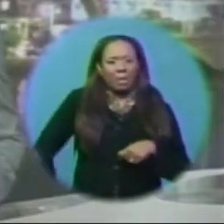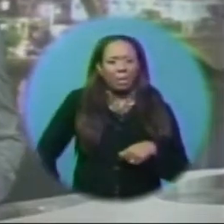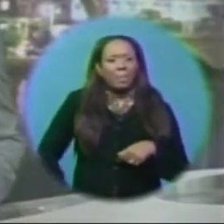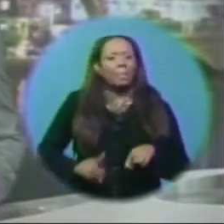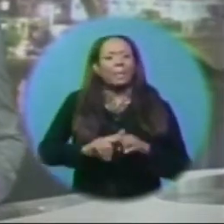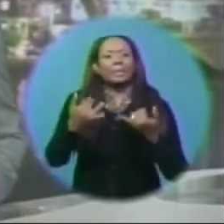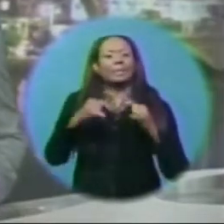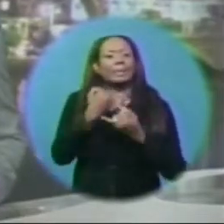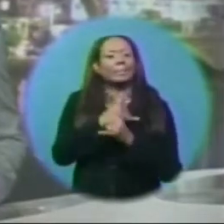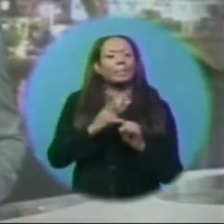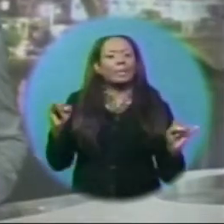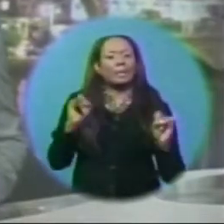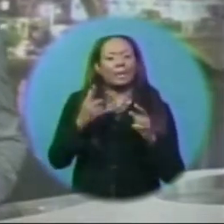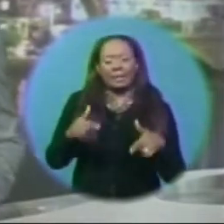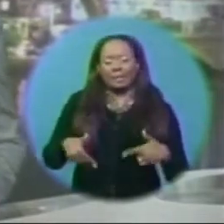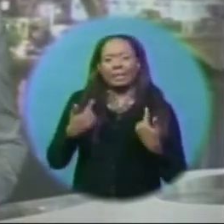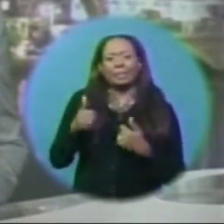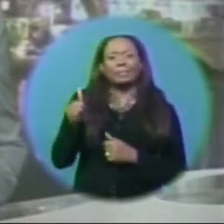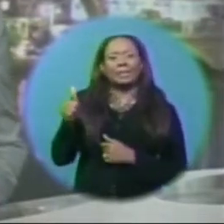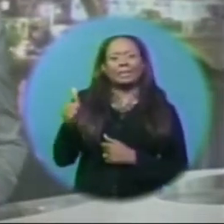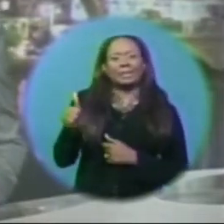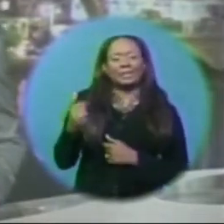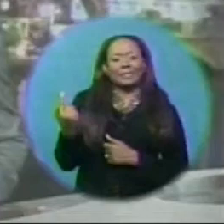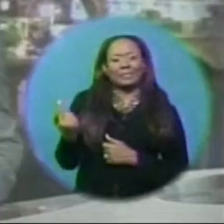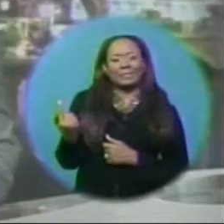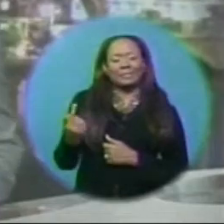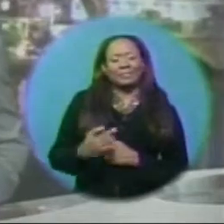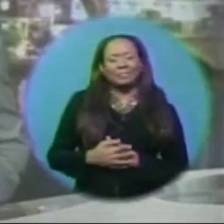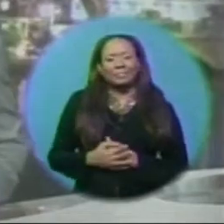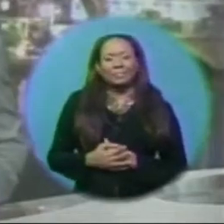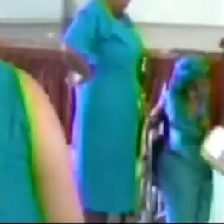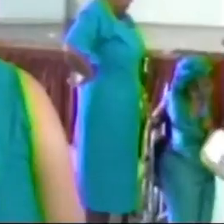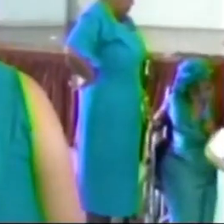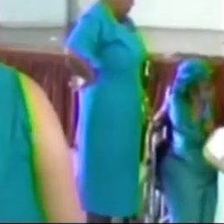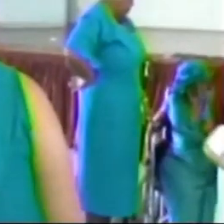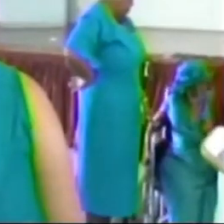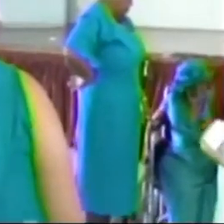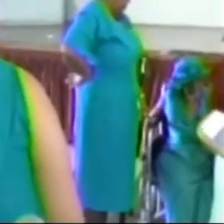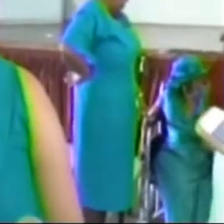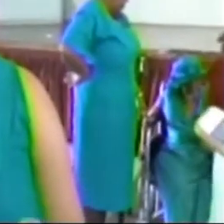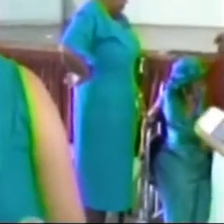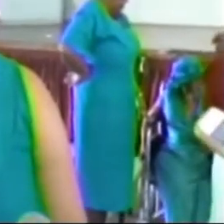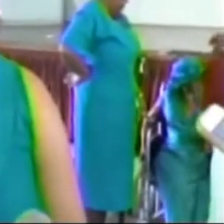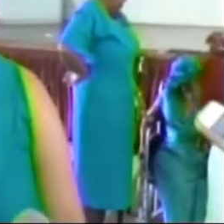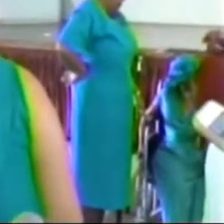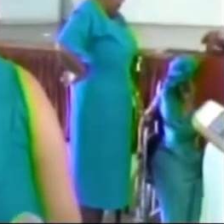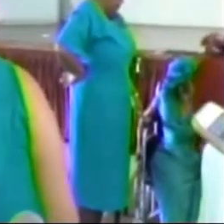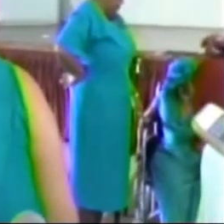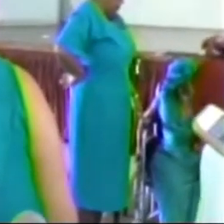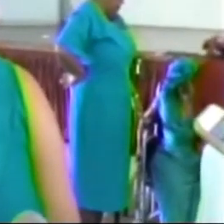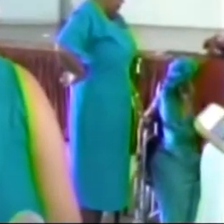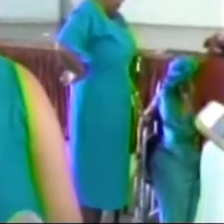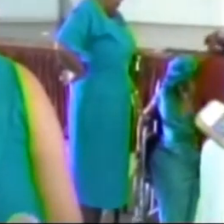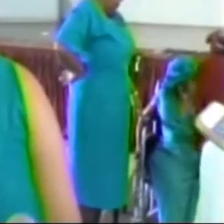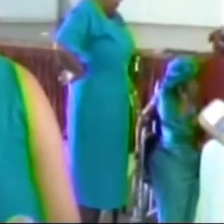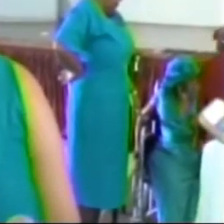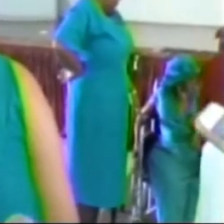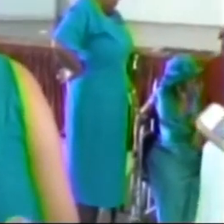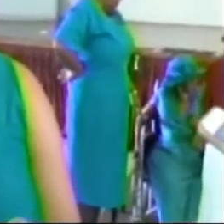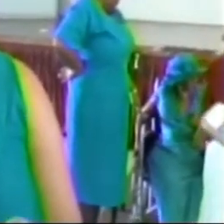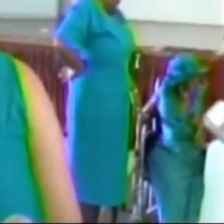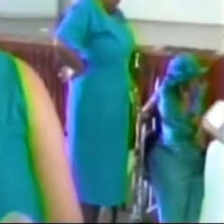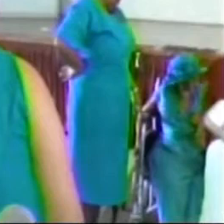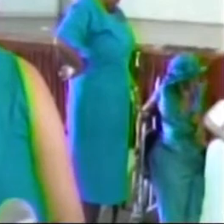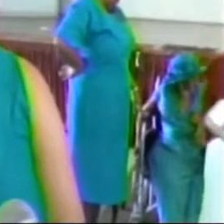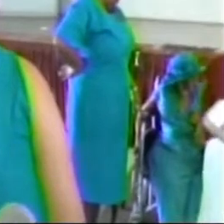fairly independent as she lives alone. We wanted to move her. She said no. She has to spend her 100th